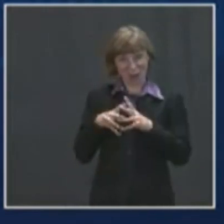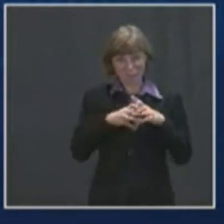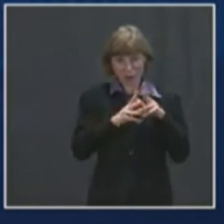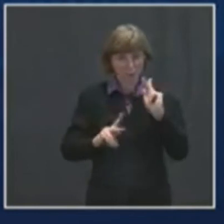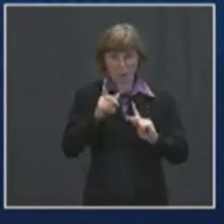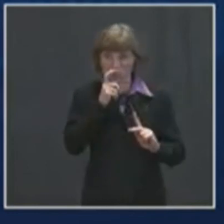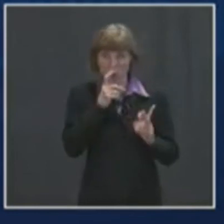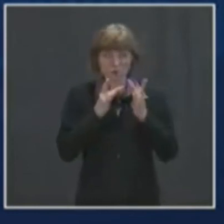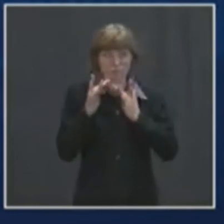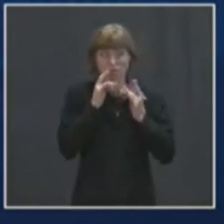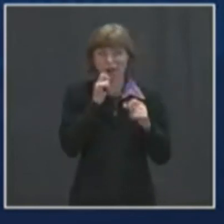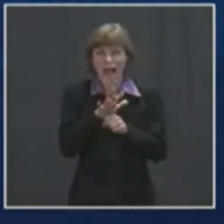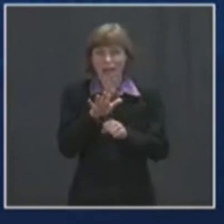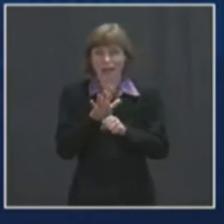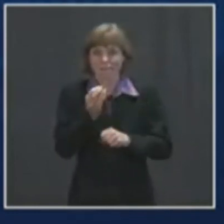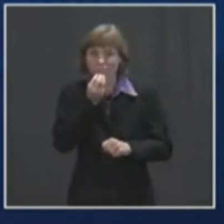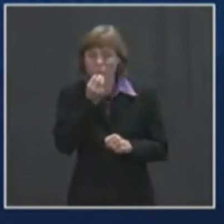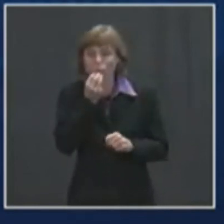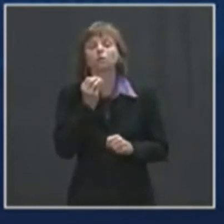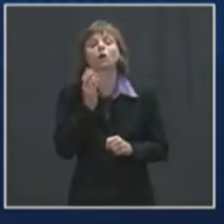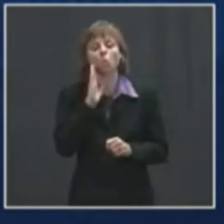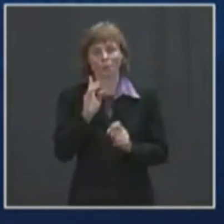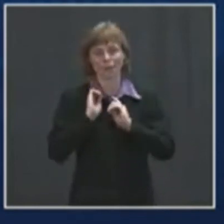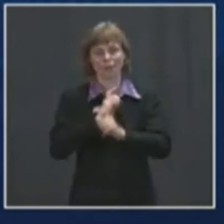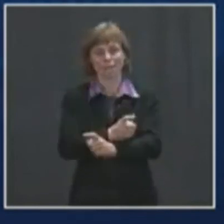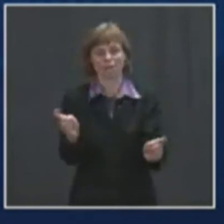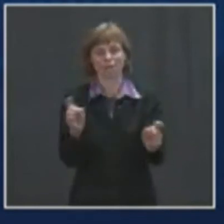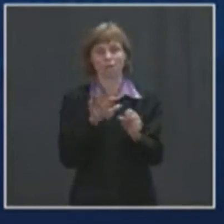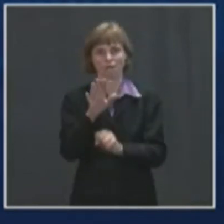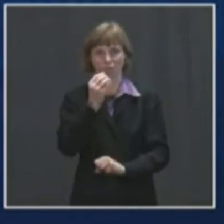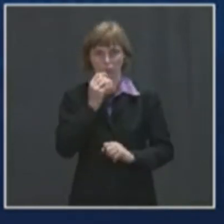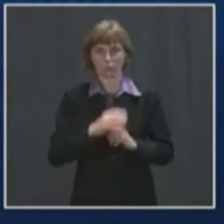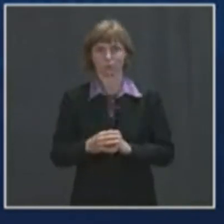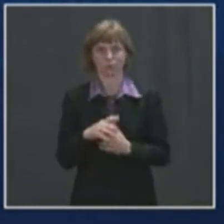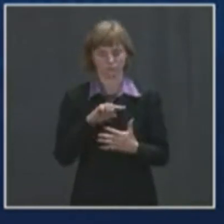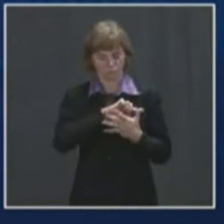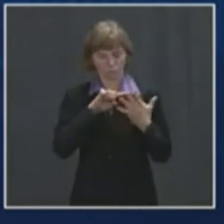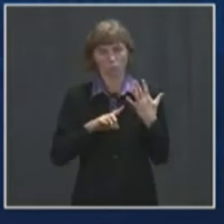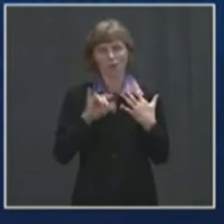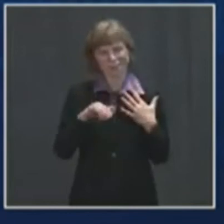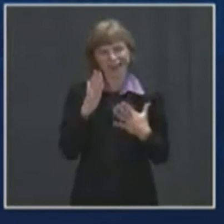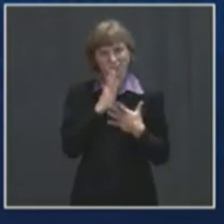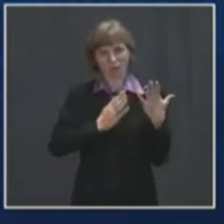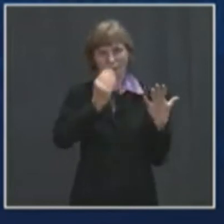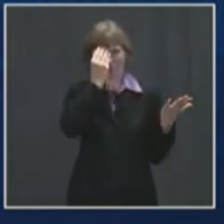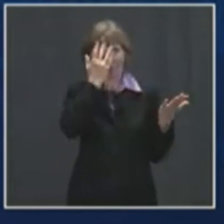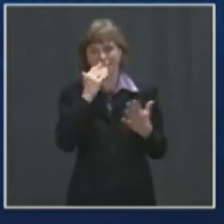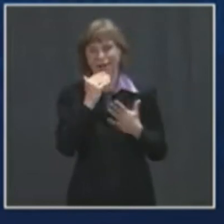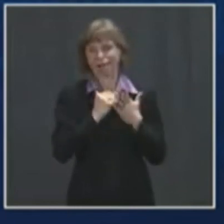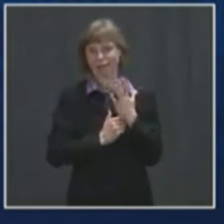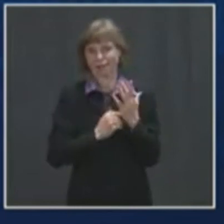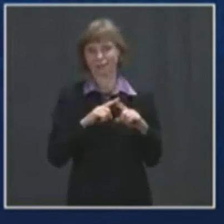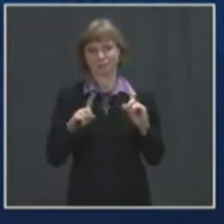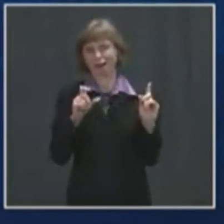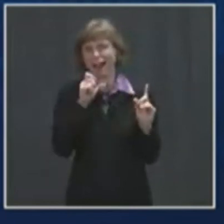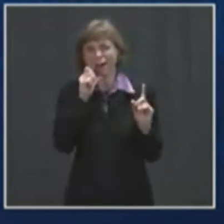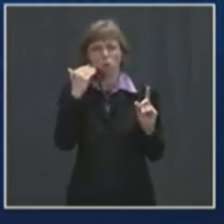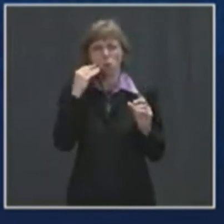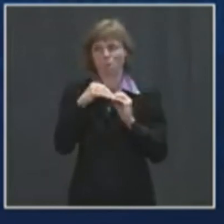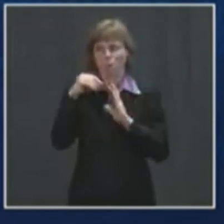concerned about putting food on the table are able to do that. So those are some of the lessons, but I don't have anything more about what